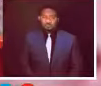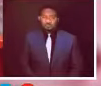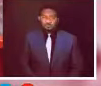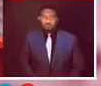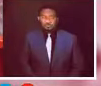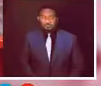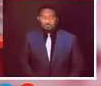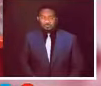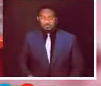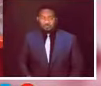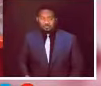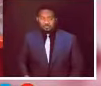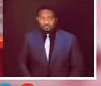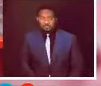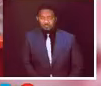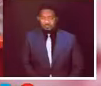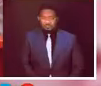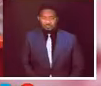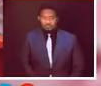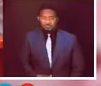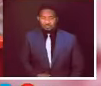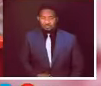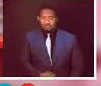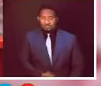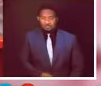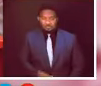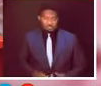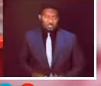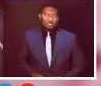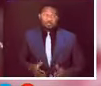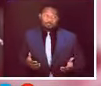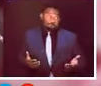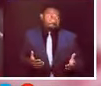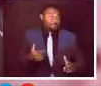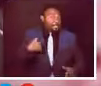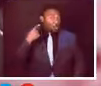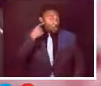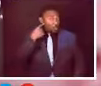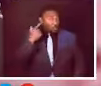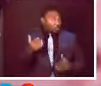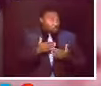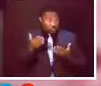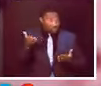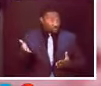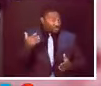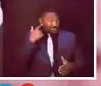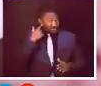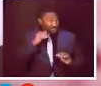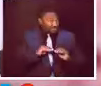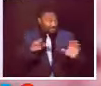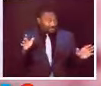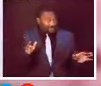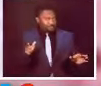moment. You see, I've heard everything that he has said. We've all been in this house,